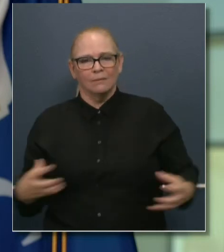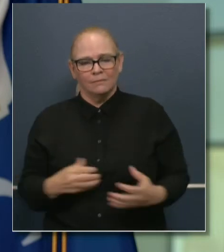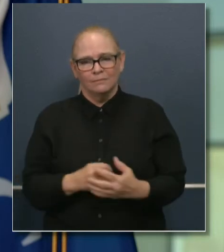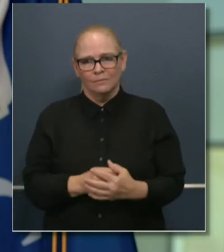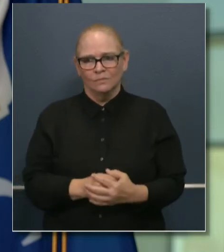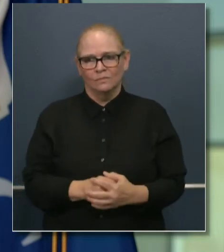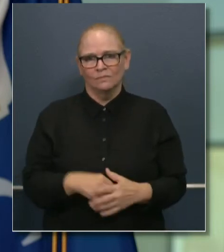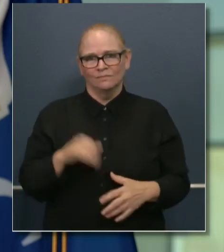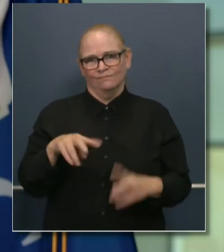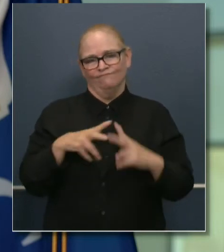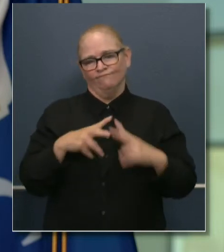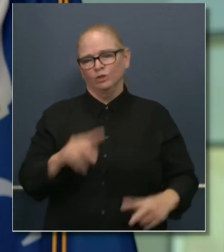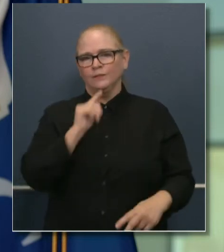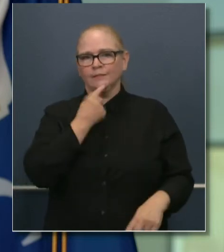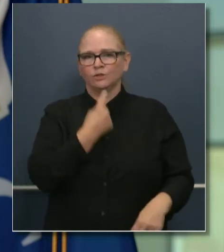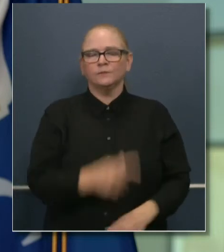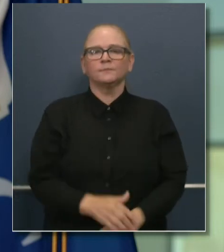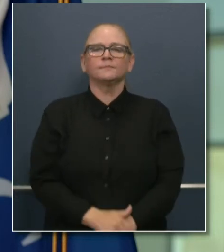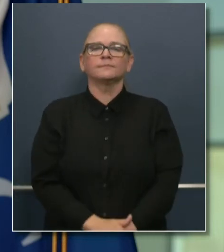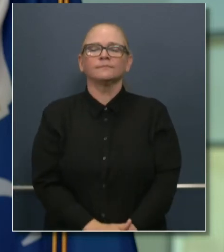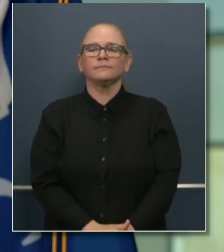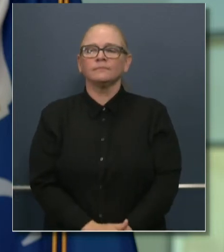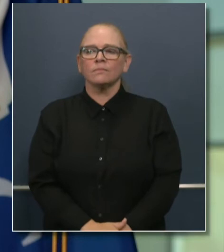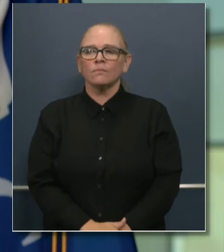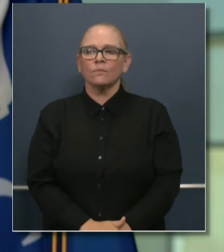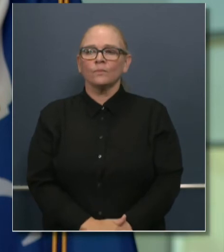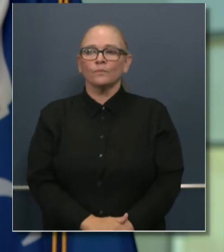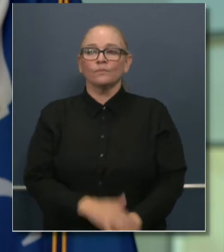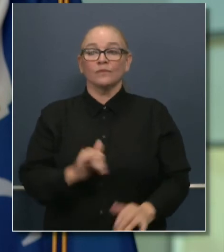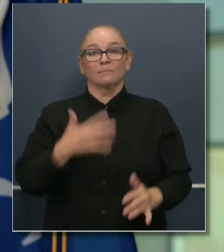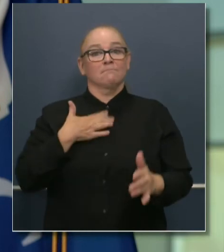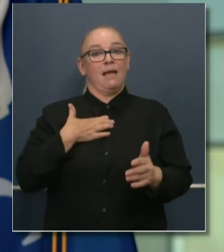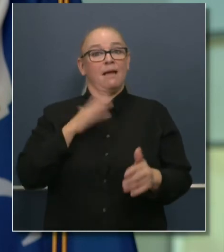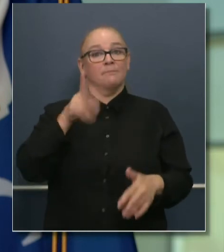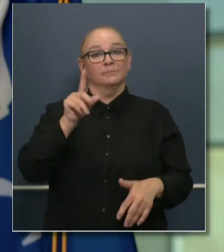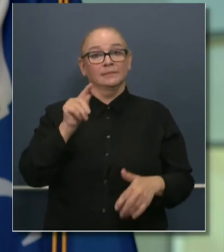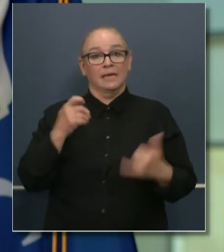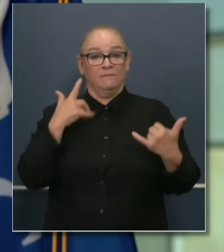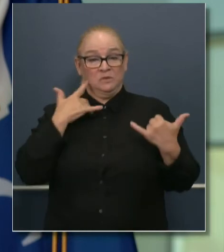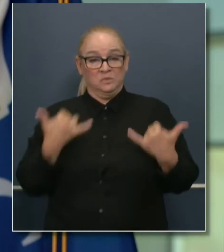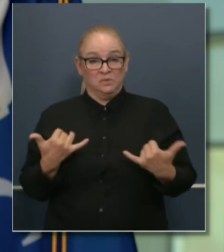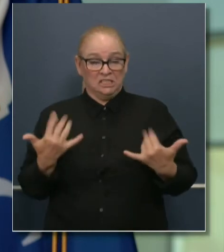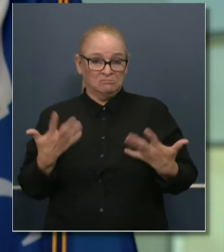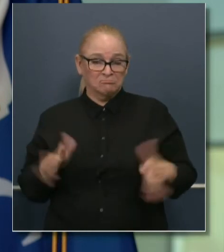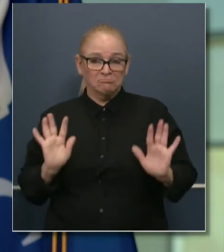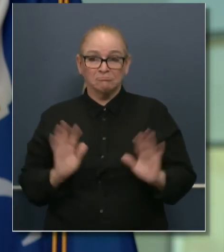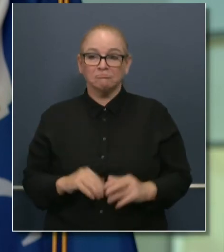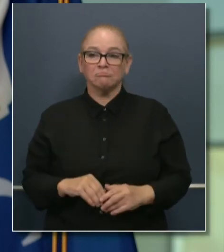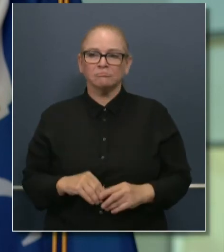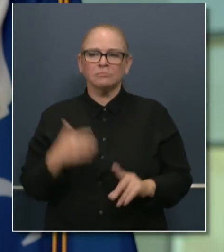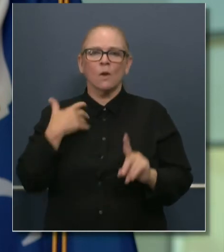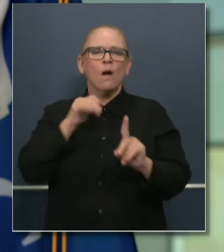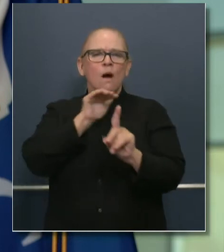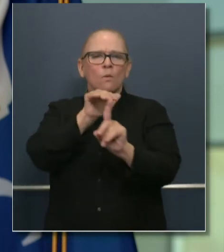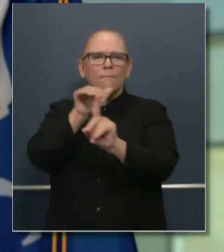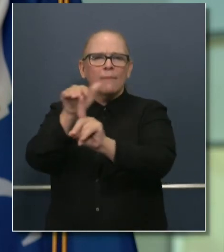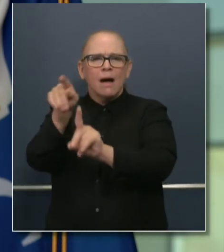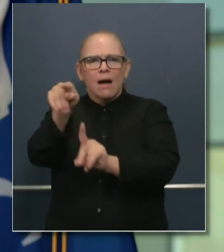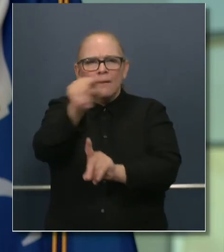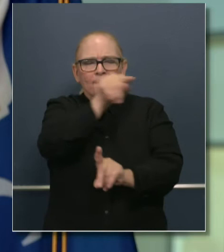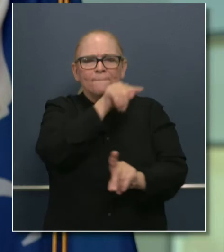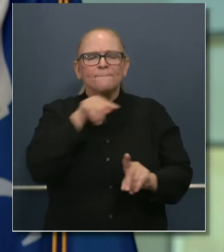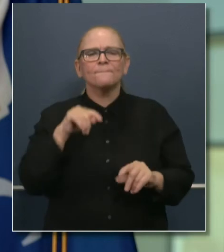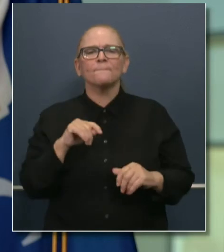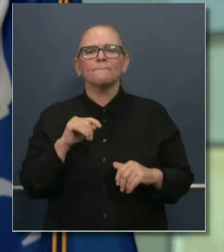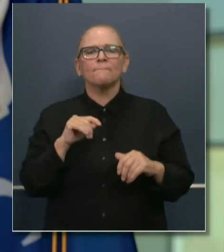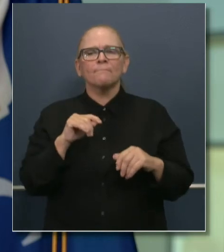with COVID-19. So that's an update on where we are. I again want to remind everybody of the importance